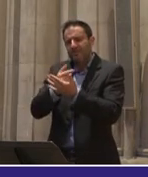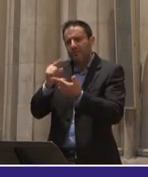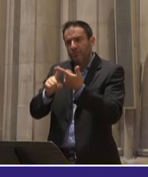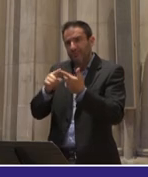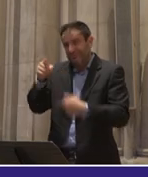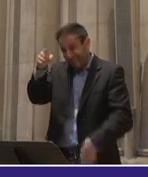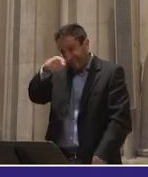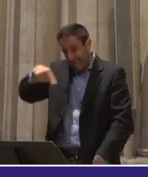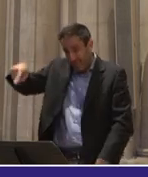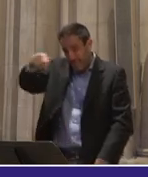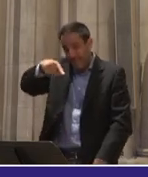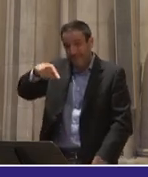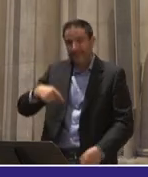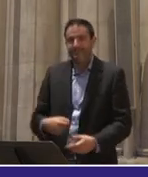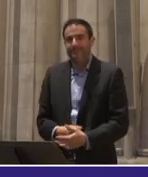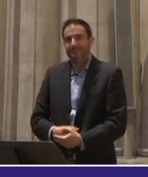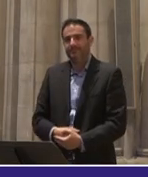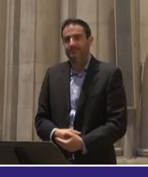yours?